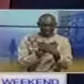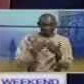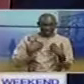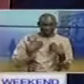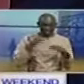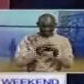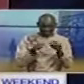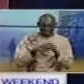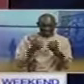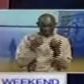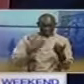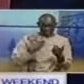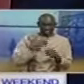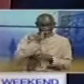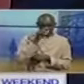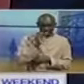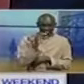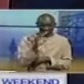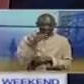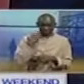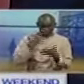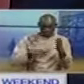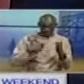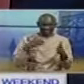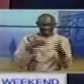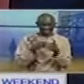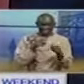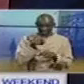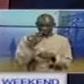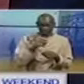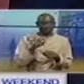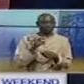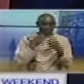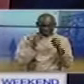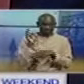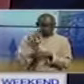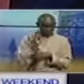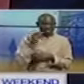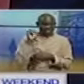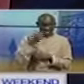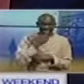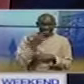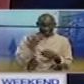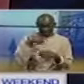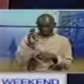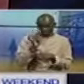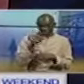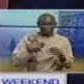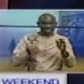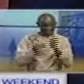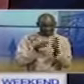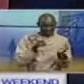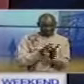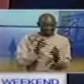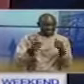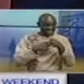and it's everything that's happening in the judiciary, and they are against the move by President Uhuru Kenyatta to suspend members, the